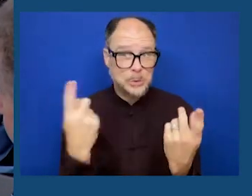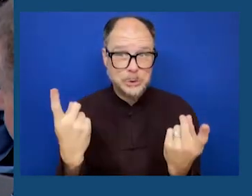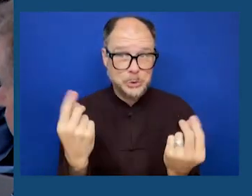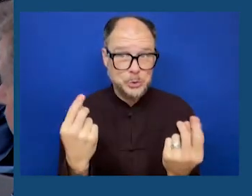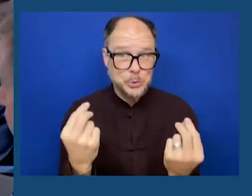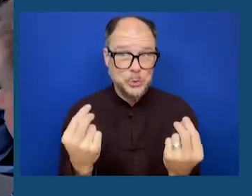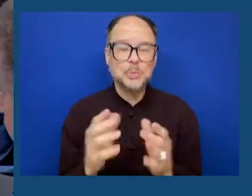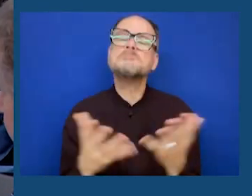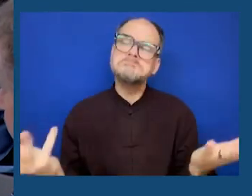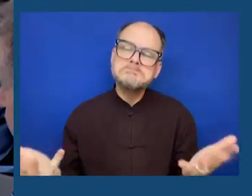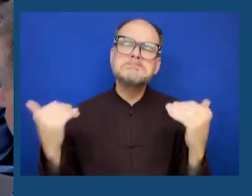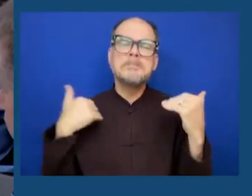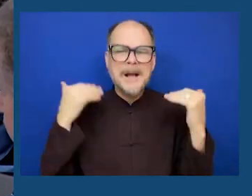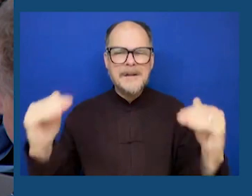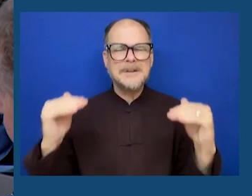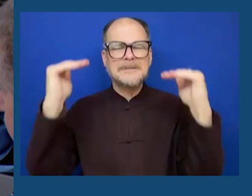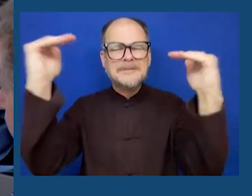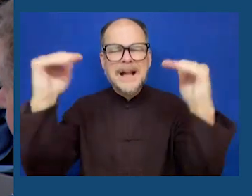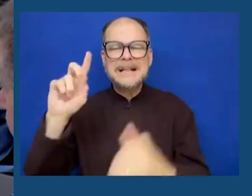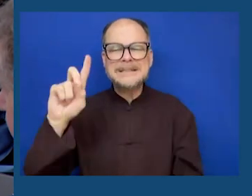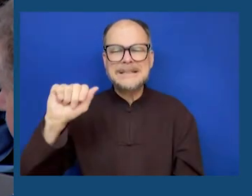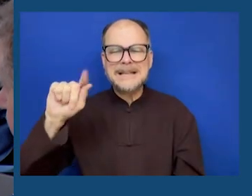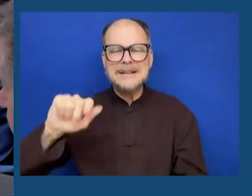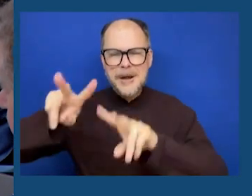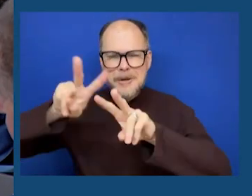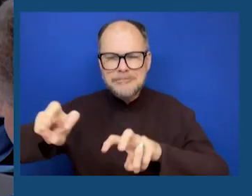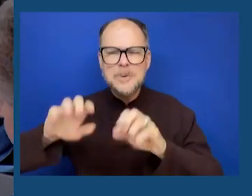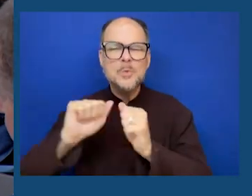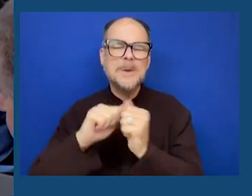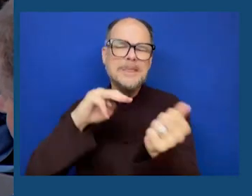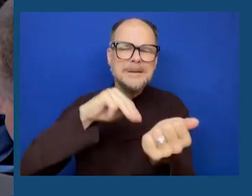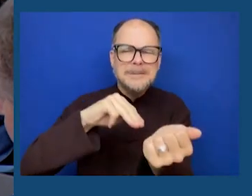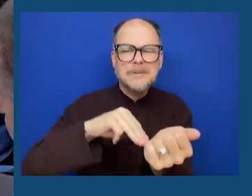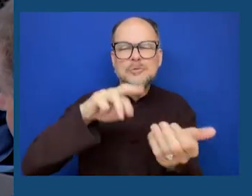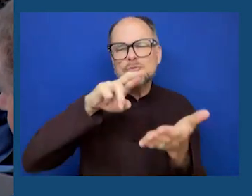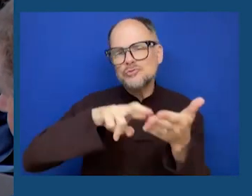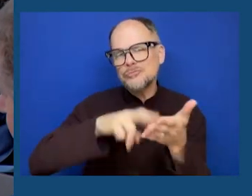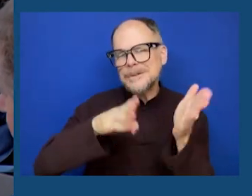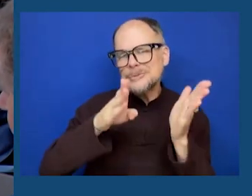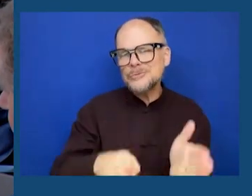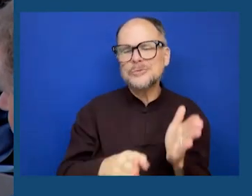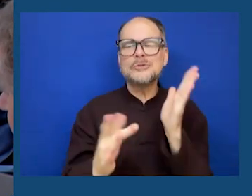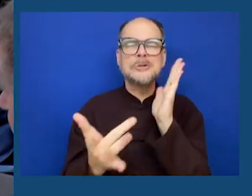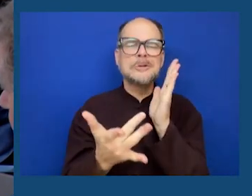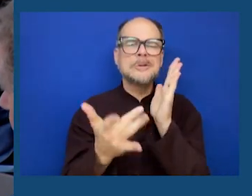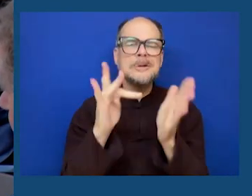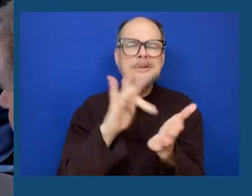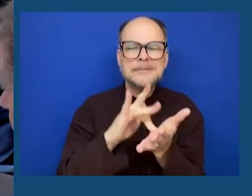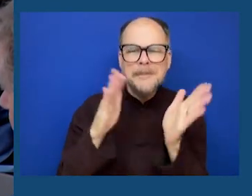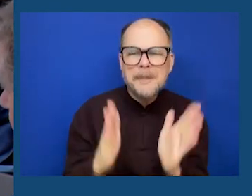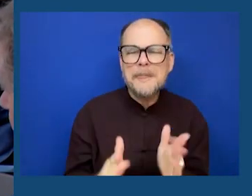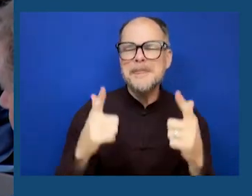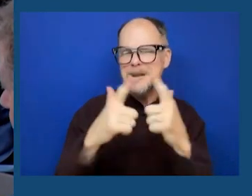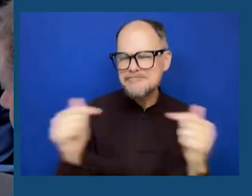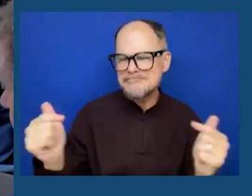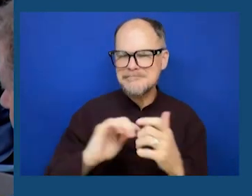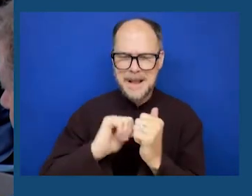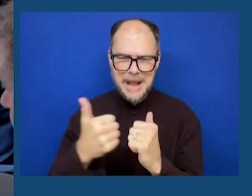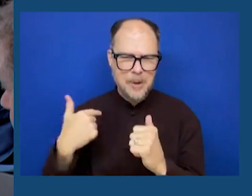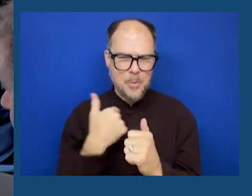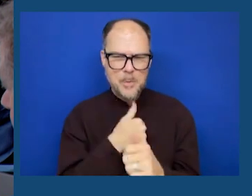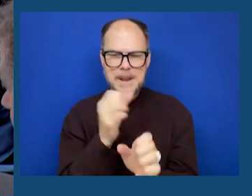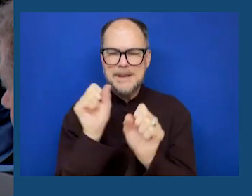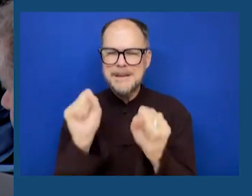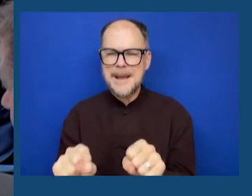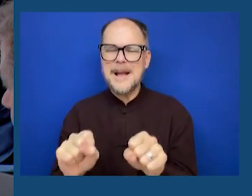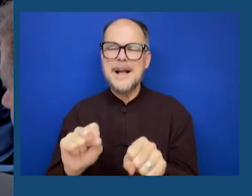advanced data analytics with the expertise of doctors, researchers, pharmacists, other clinicians, to think about how we can make trial and error, as